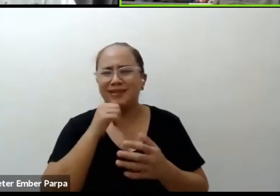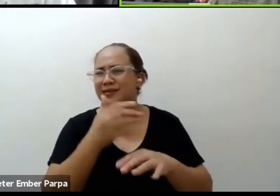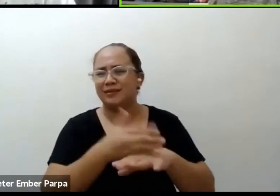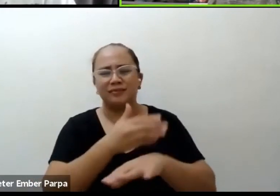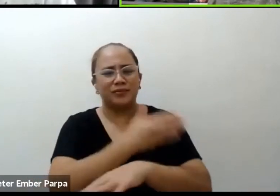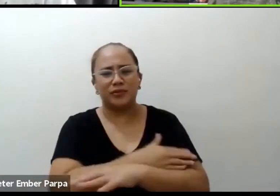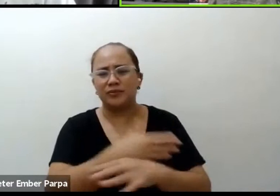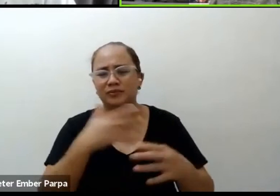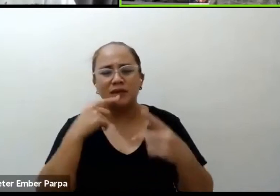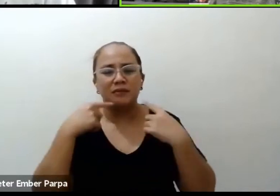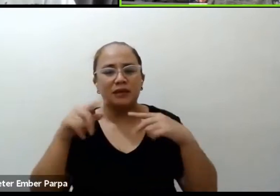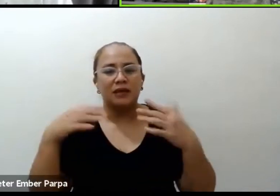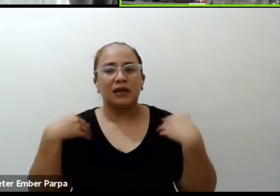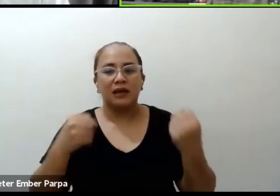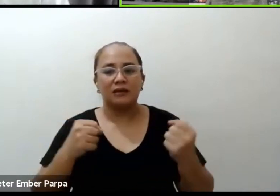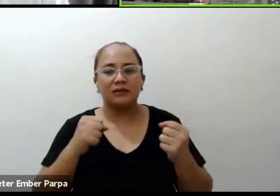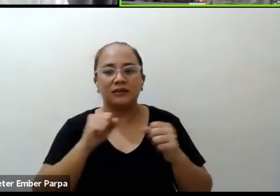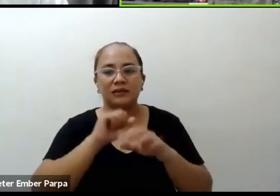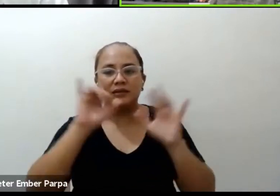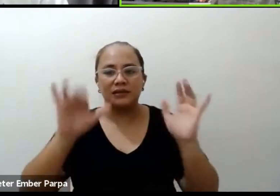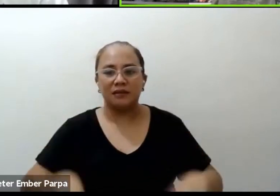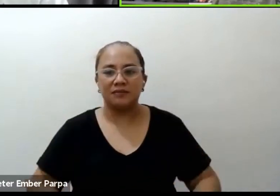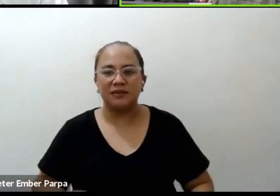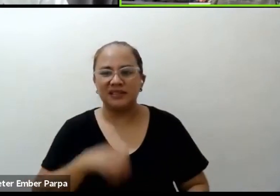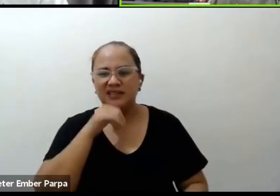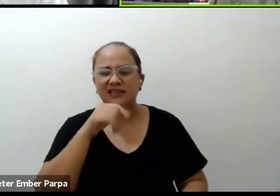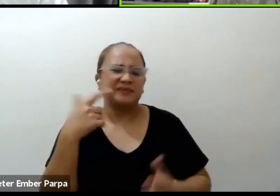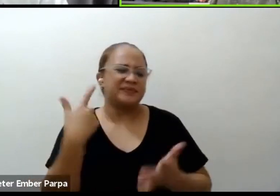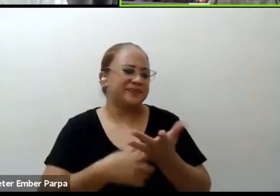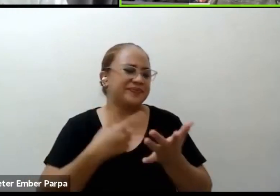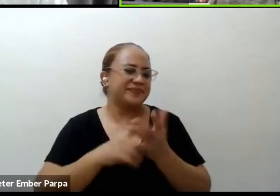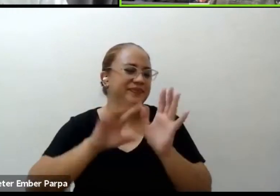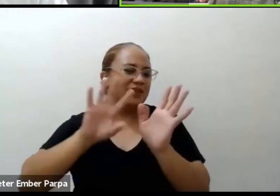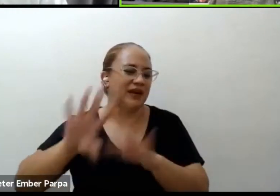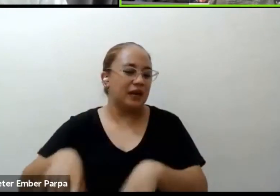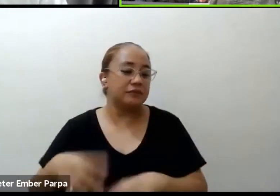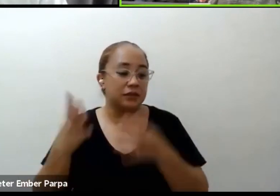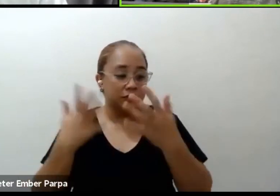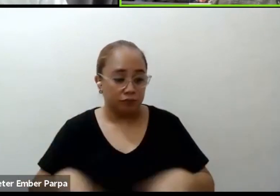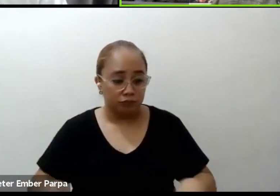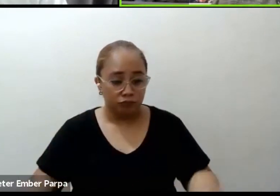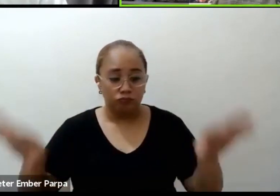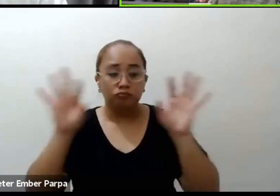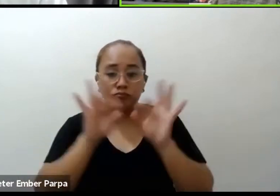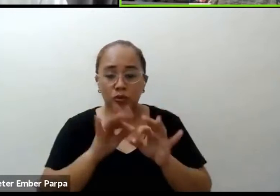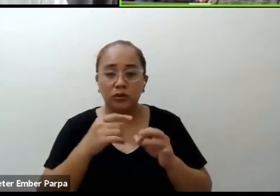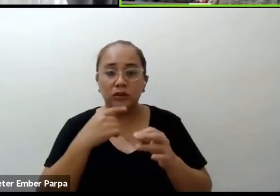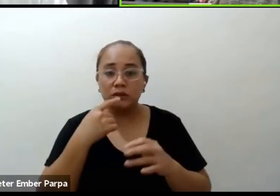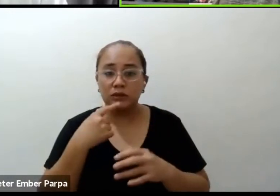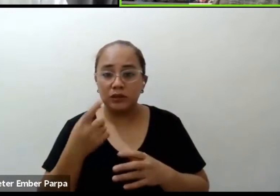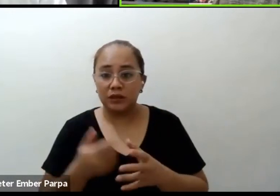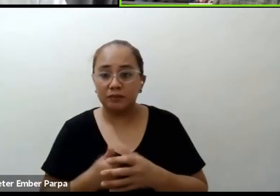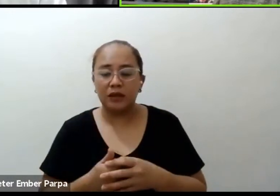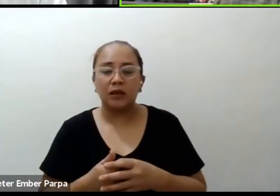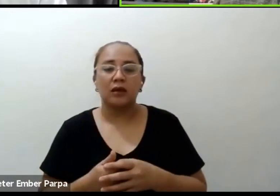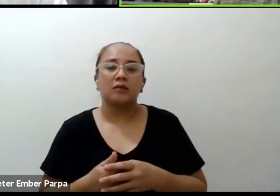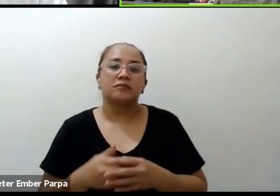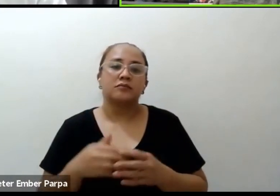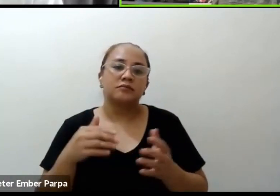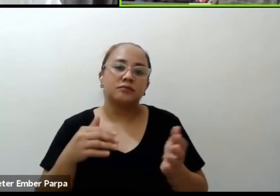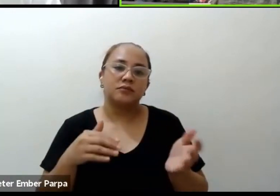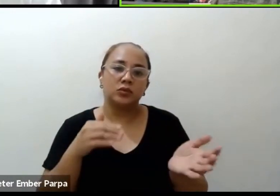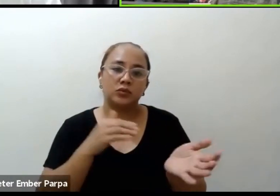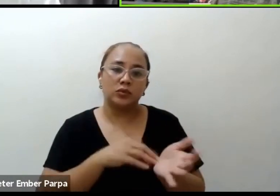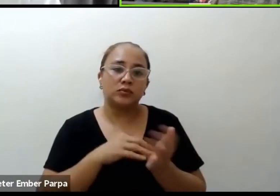system. But I do not want to go into that right now. Pero mahalaga na binanggit din ni Dr. Dayrit,